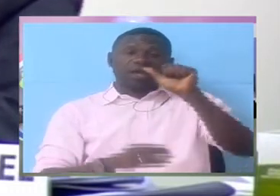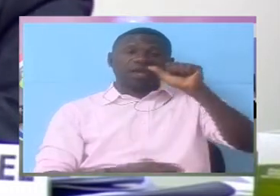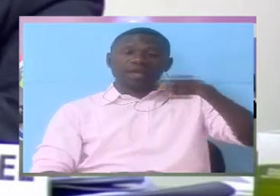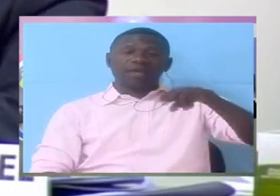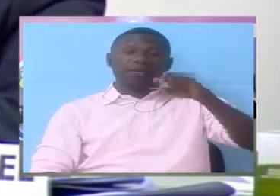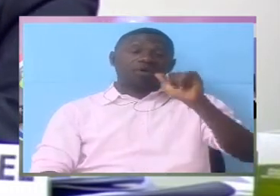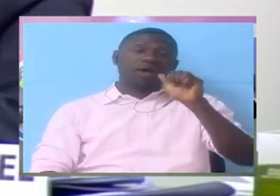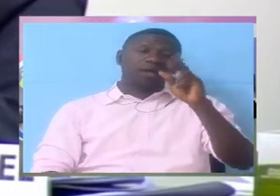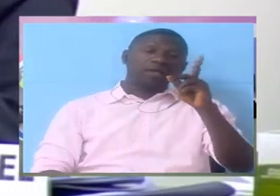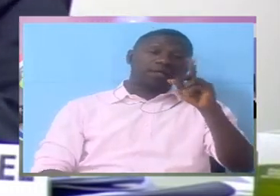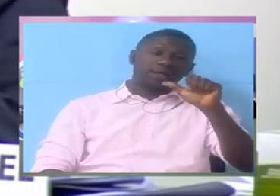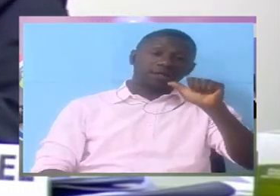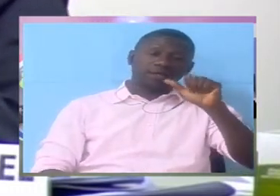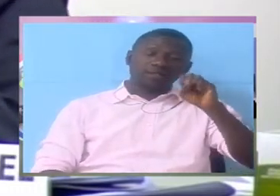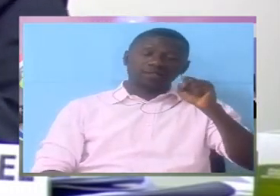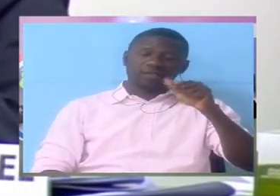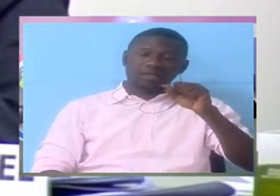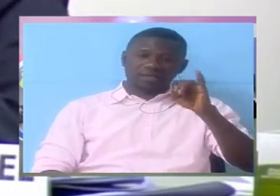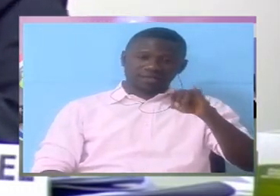the report come to you?